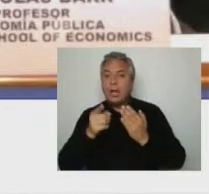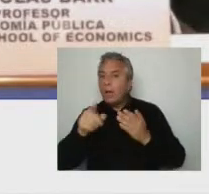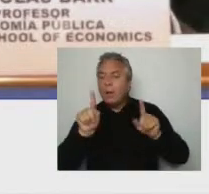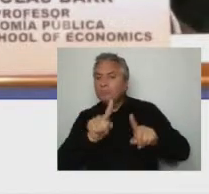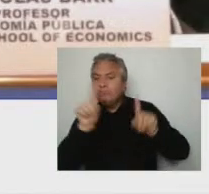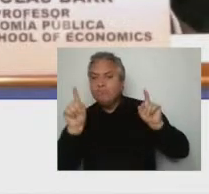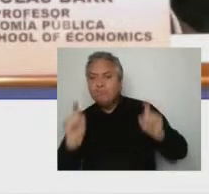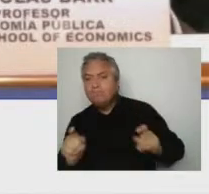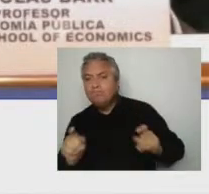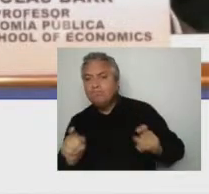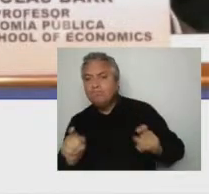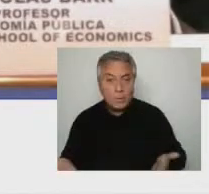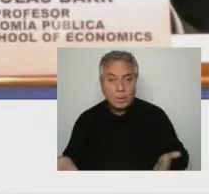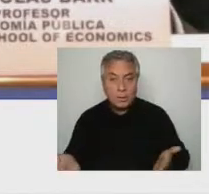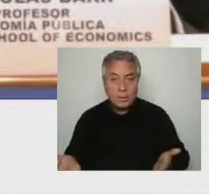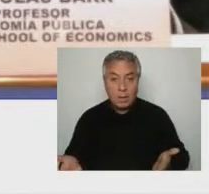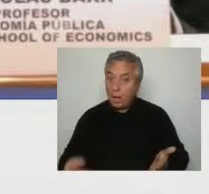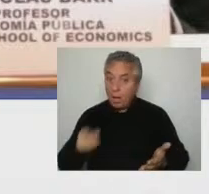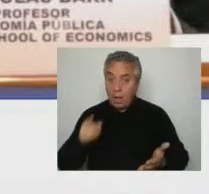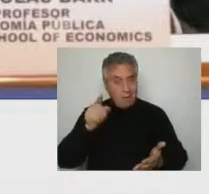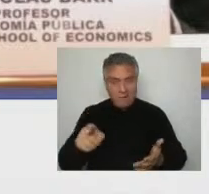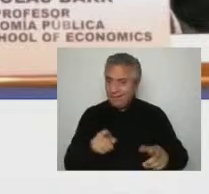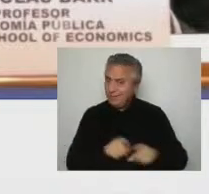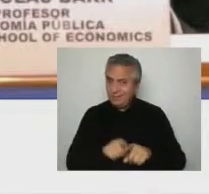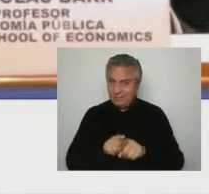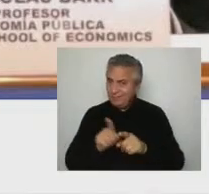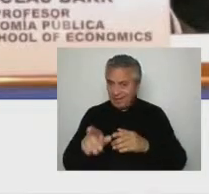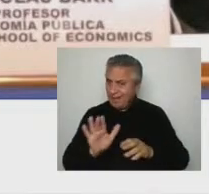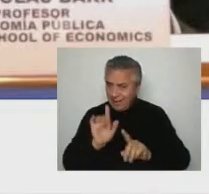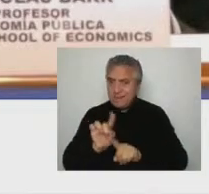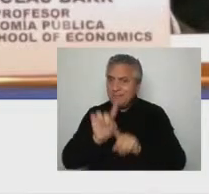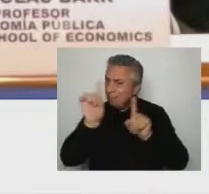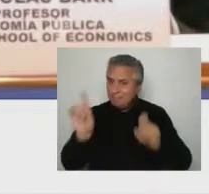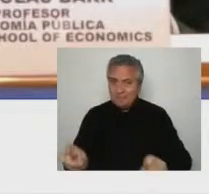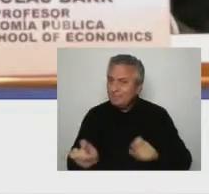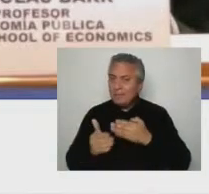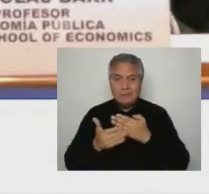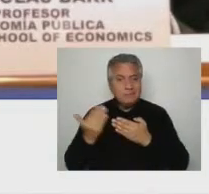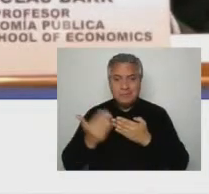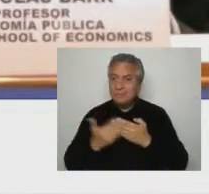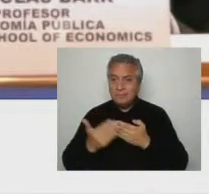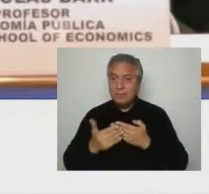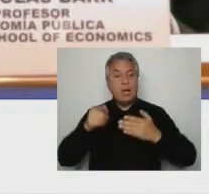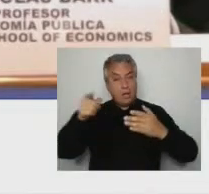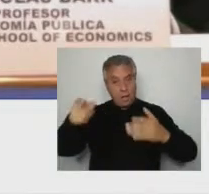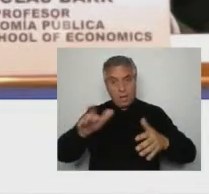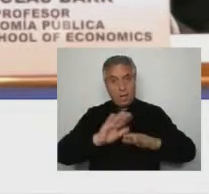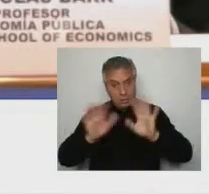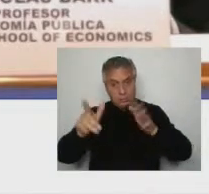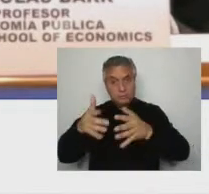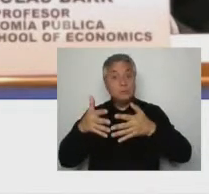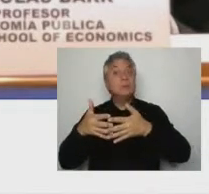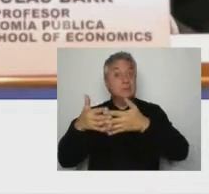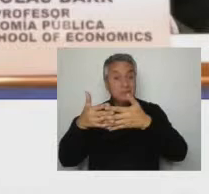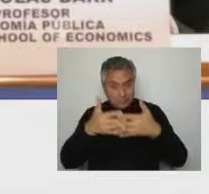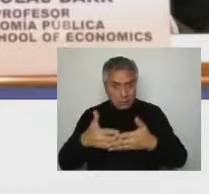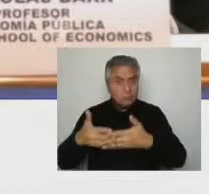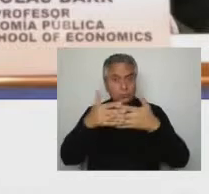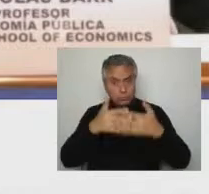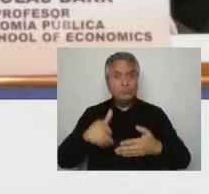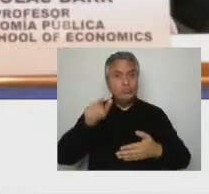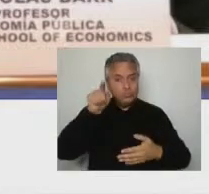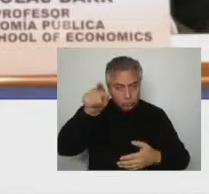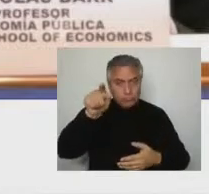simple. And yet, in the United States, the heart of capitalism, only about 35%